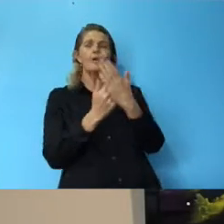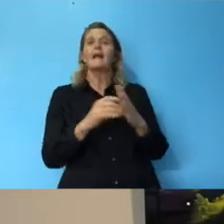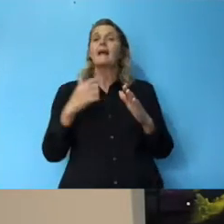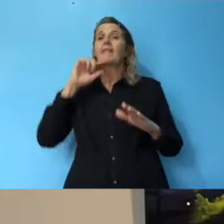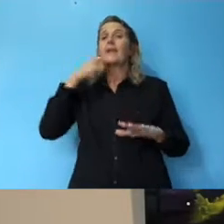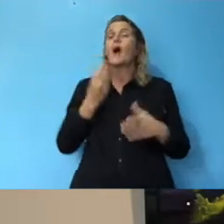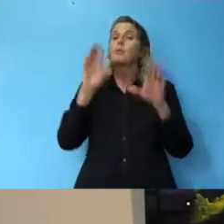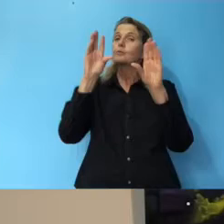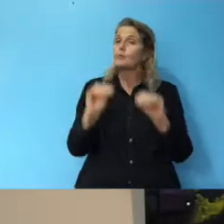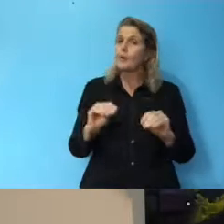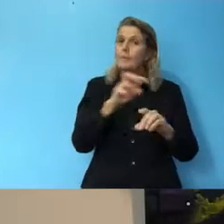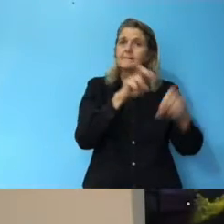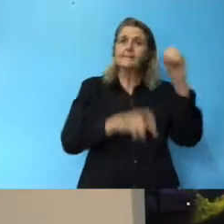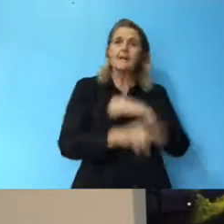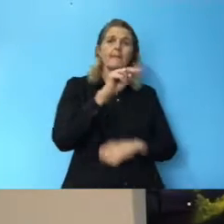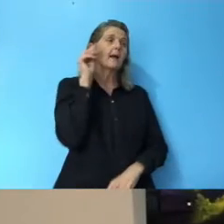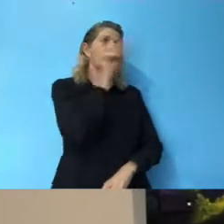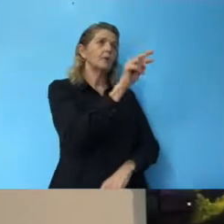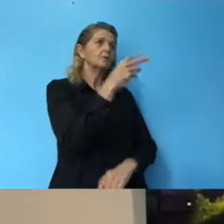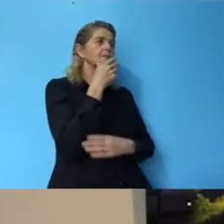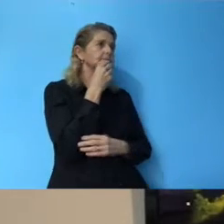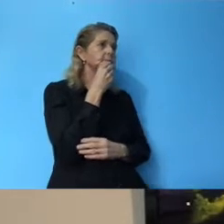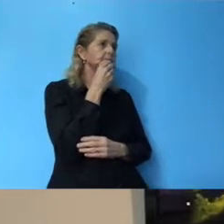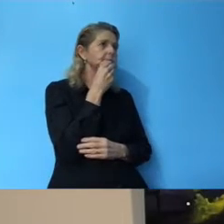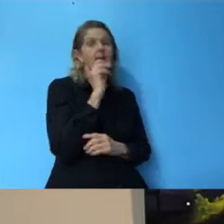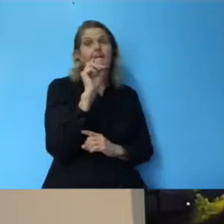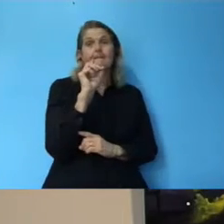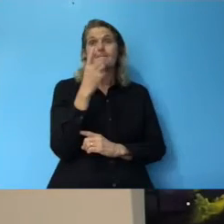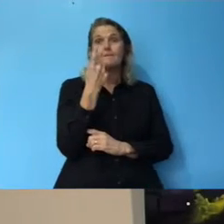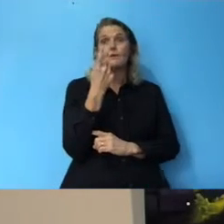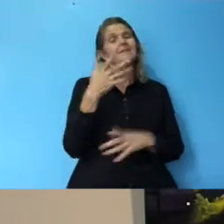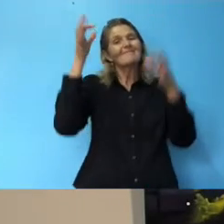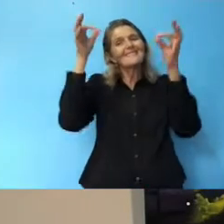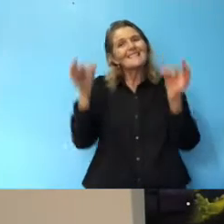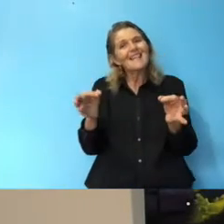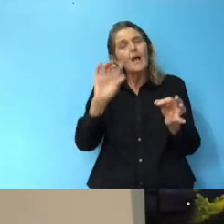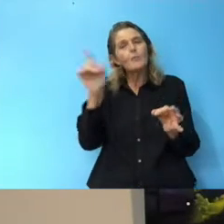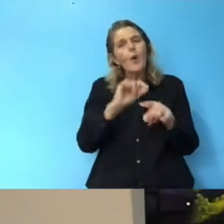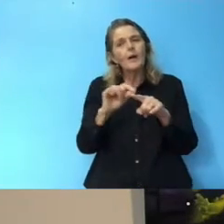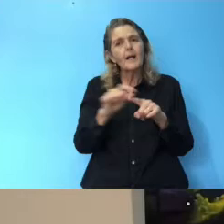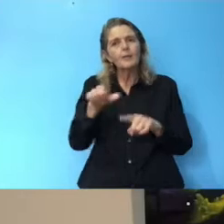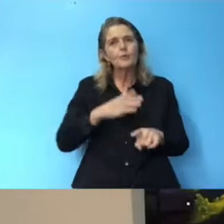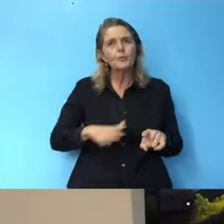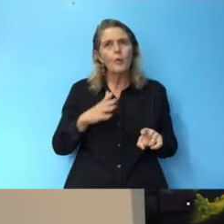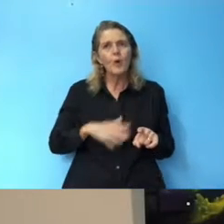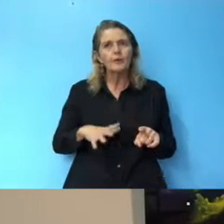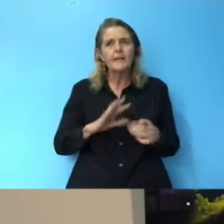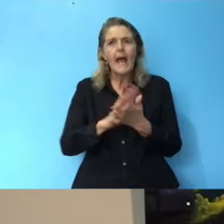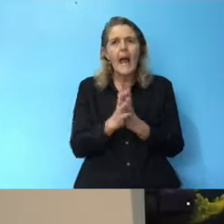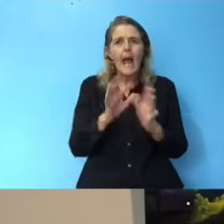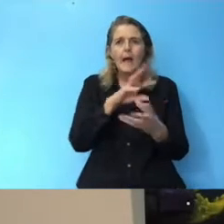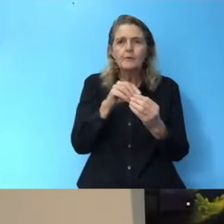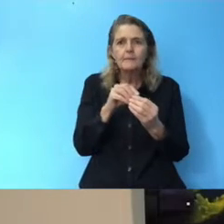things first is mixing what colours you want. If you've been looking at the things that you like over the last few weeks, you might have your